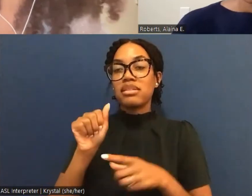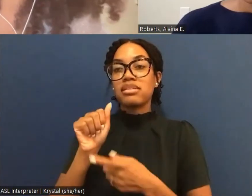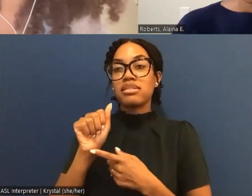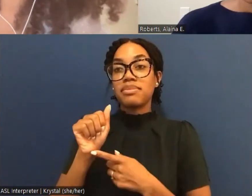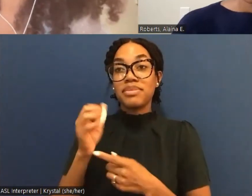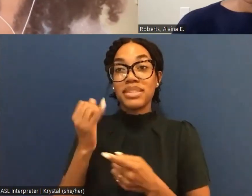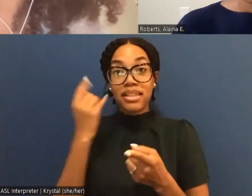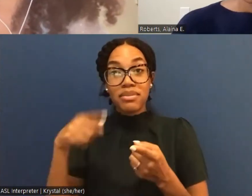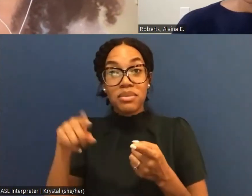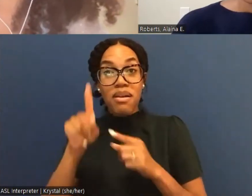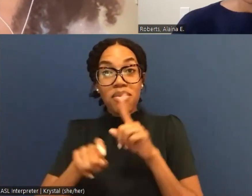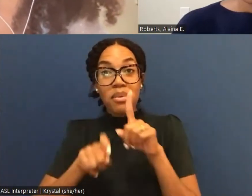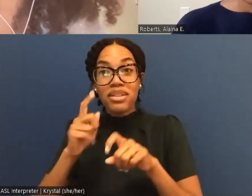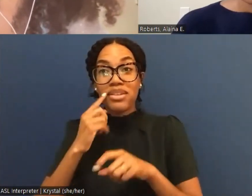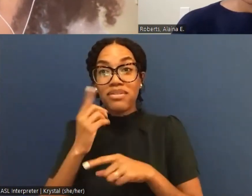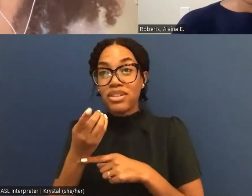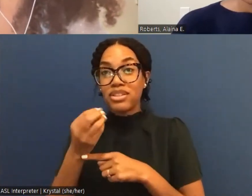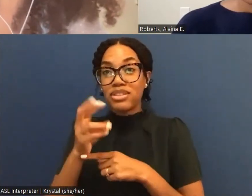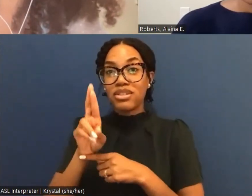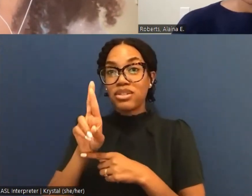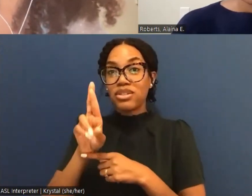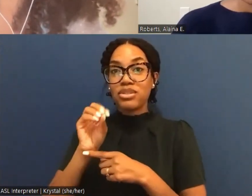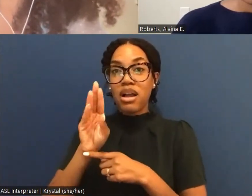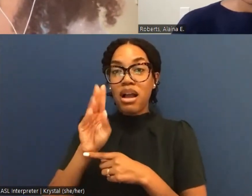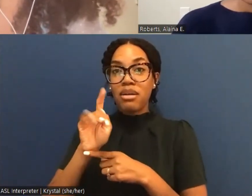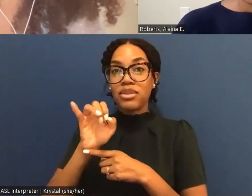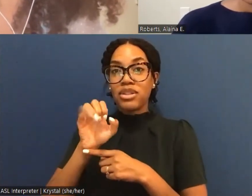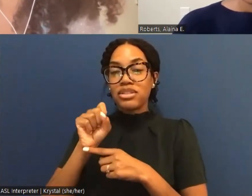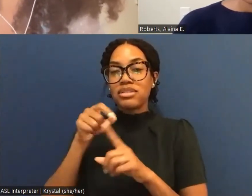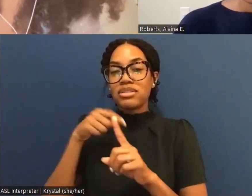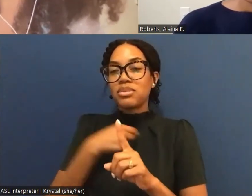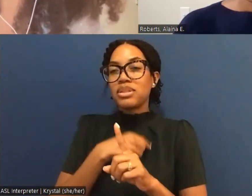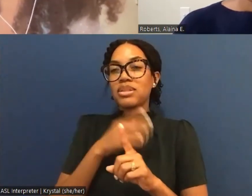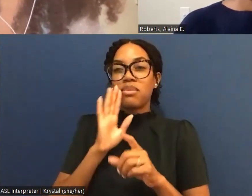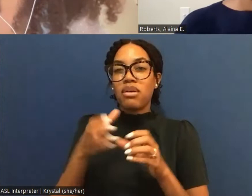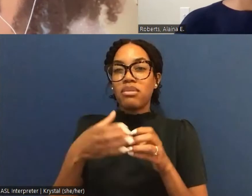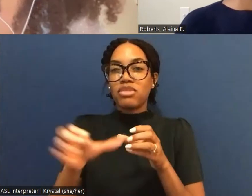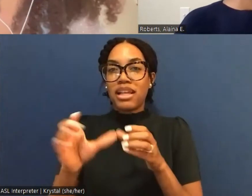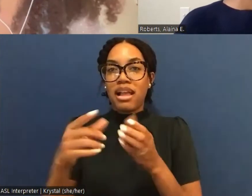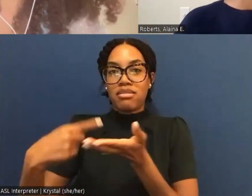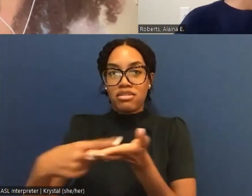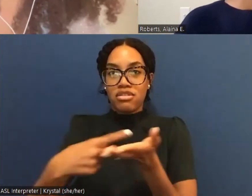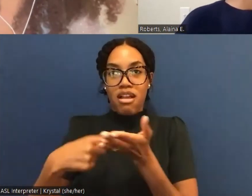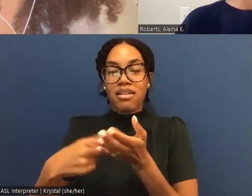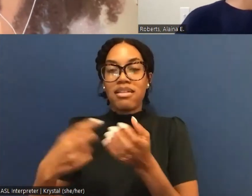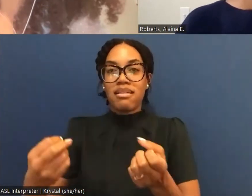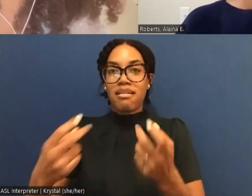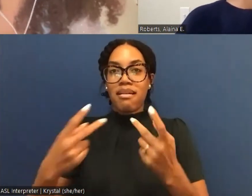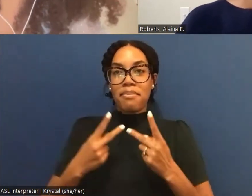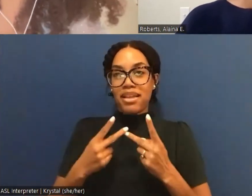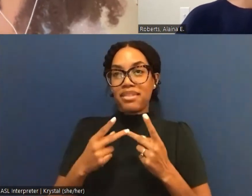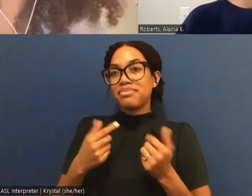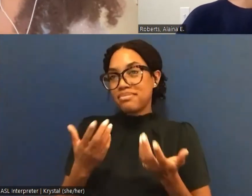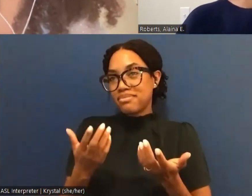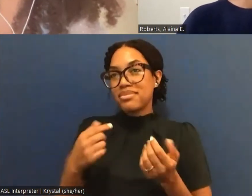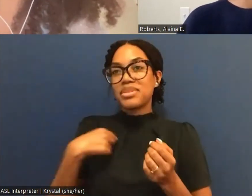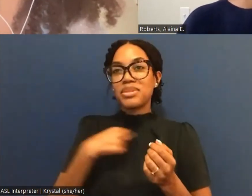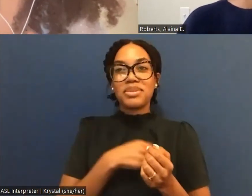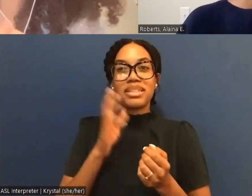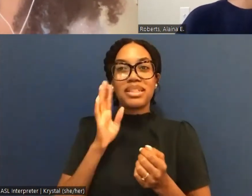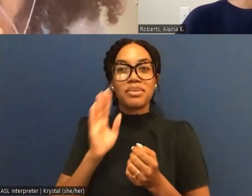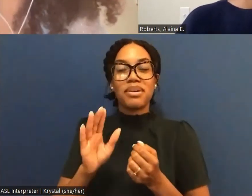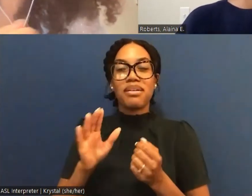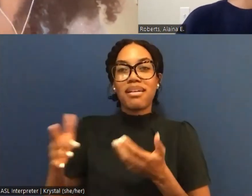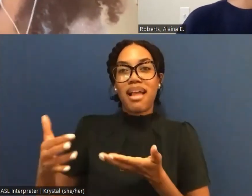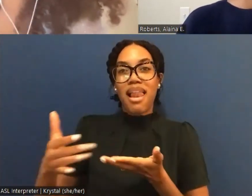going to go into breakout rooms after we talk about this topic. But please put your questions in the chat box so that we can curate them,